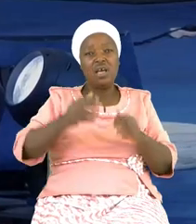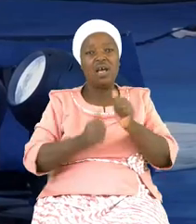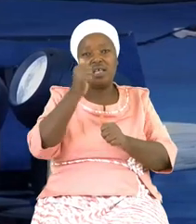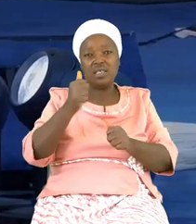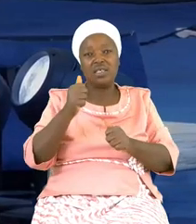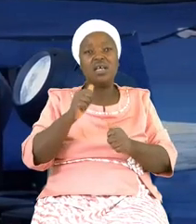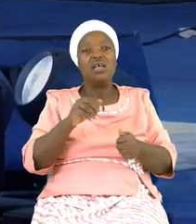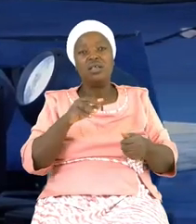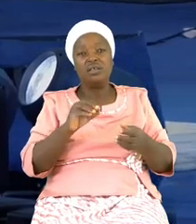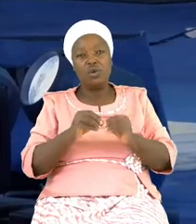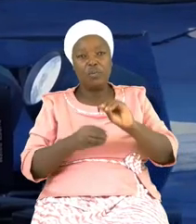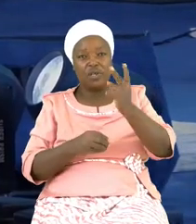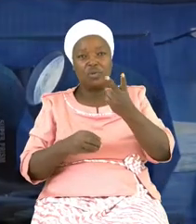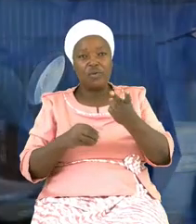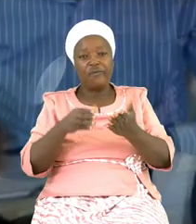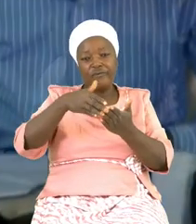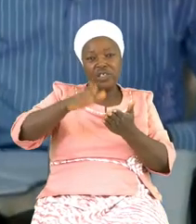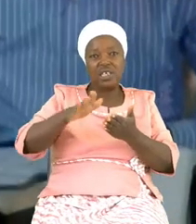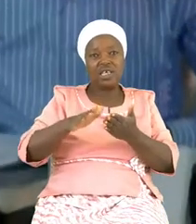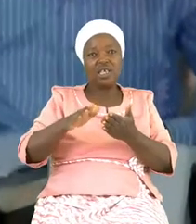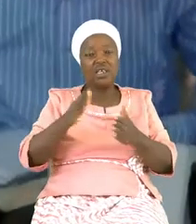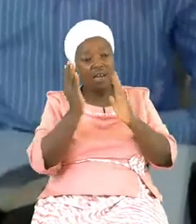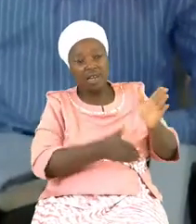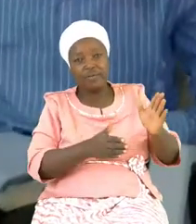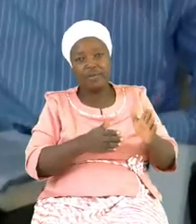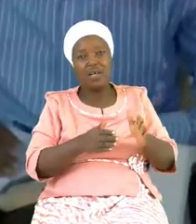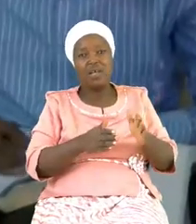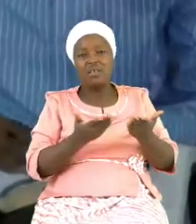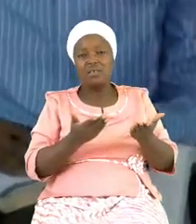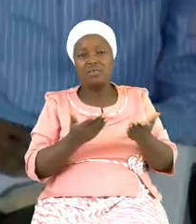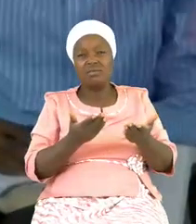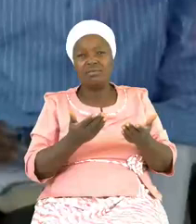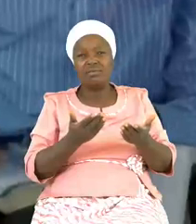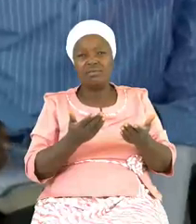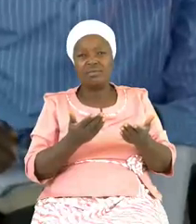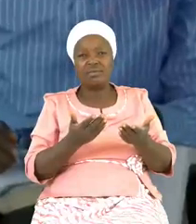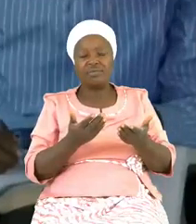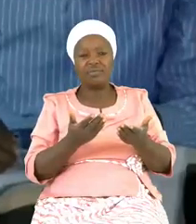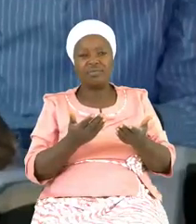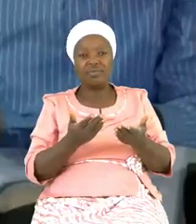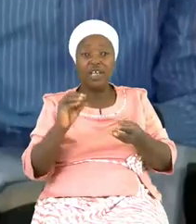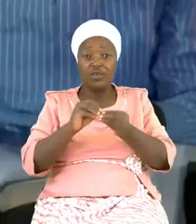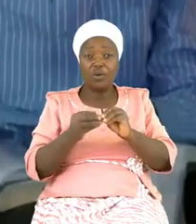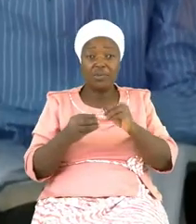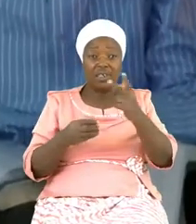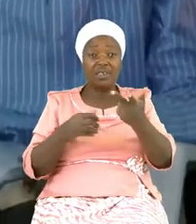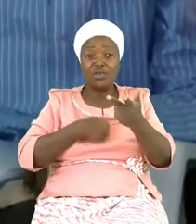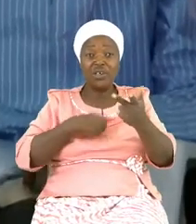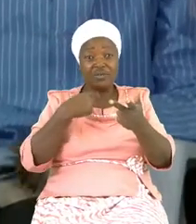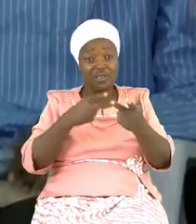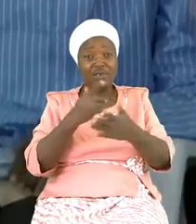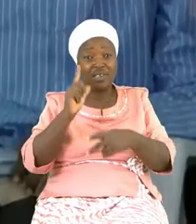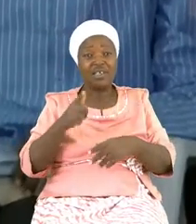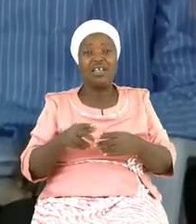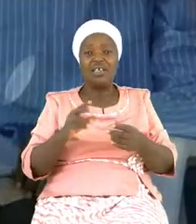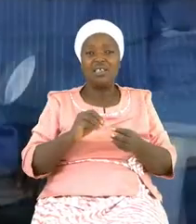forsaking pride and haughtiness from hell. And number three, fullness of peace and hope